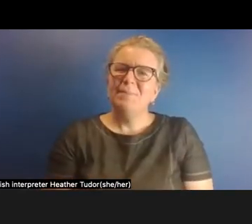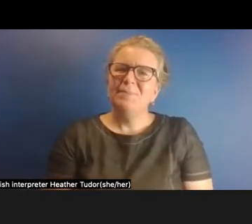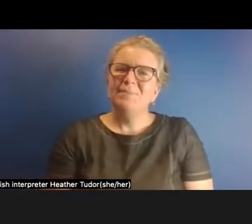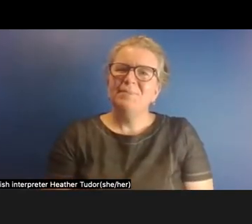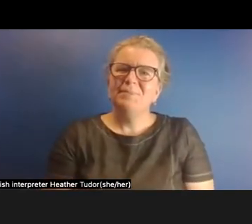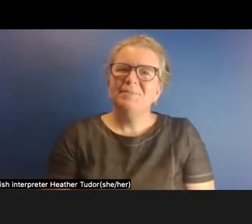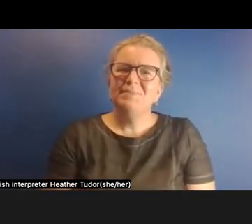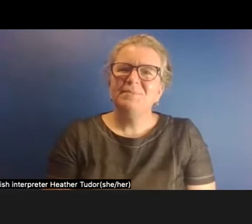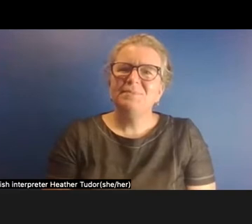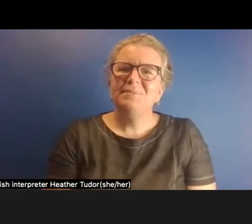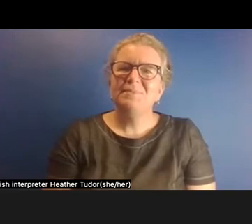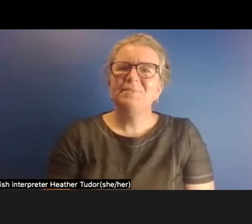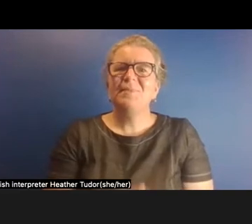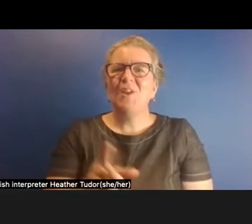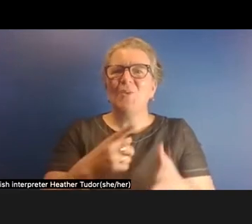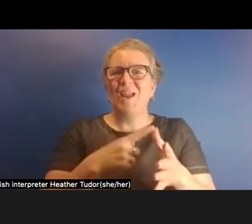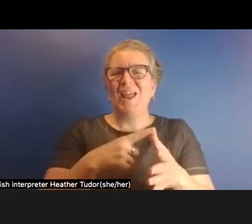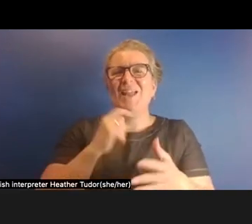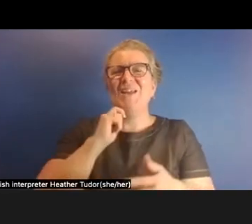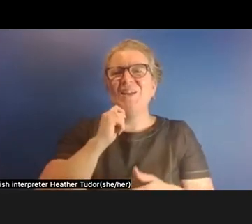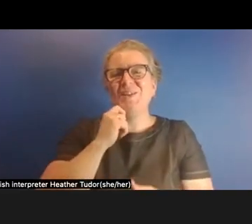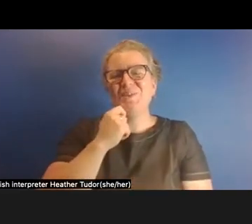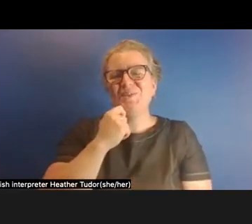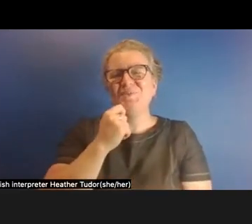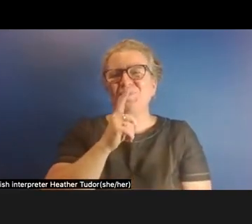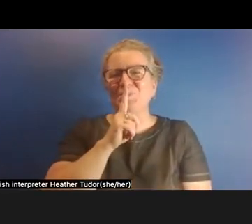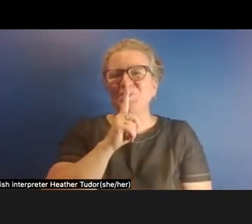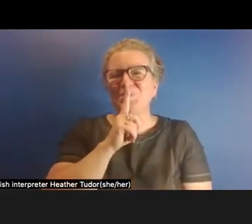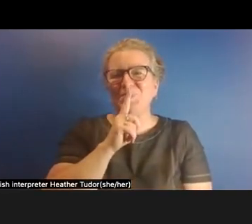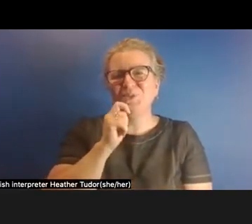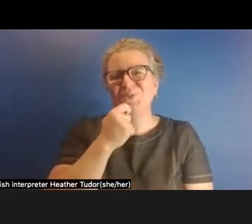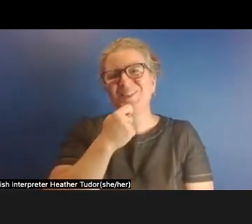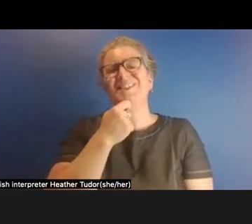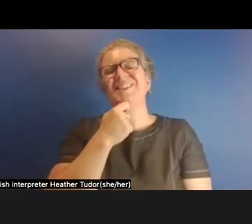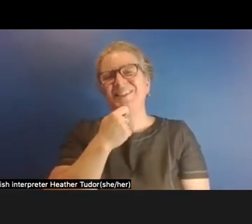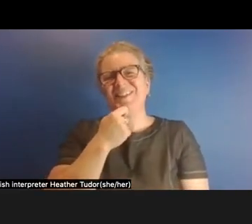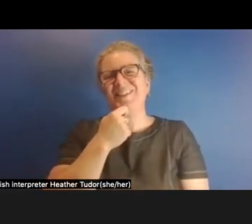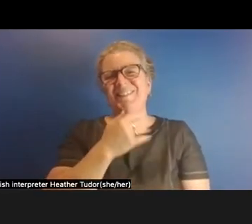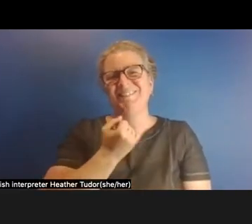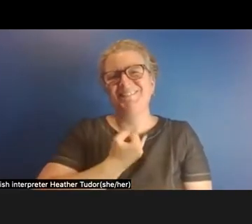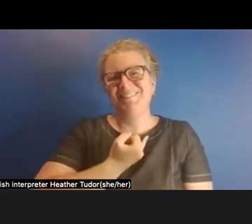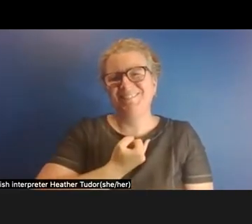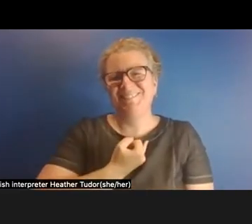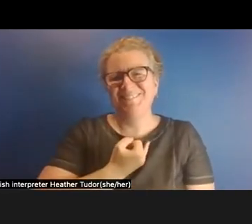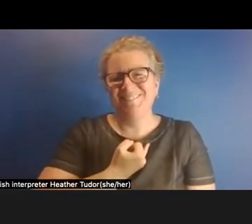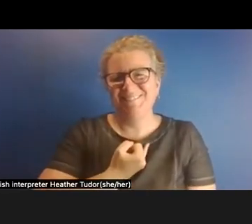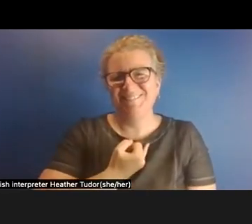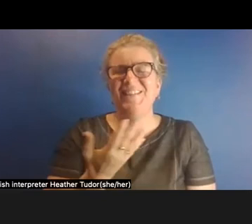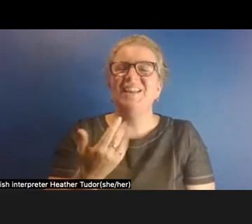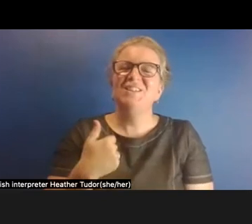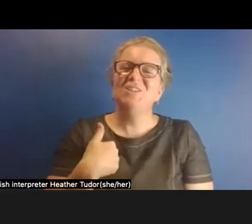You're on mute, Alia. Alia, you're Oh my bad. Okay, so I was basically